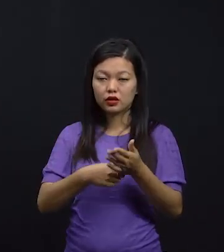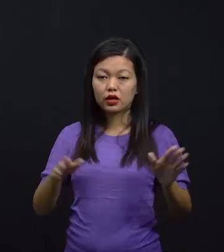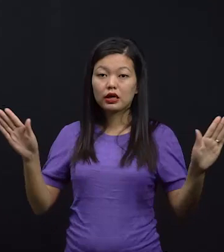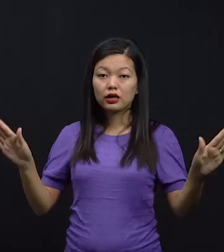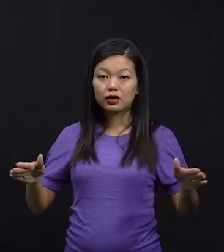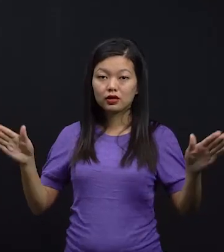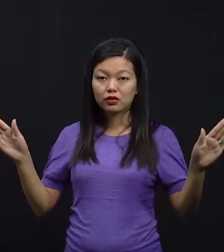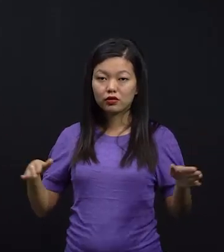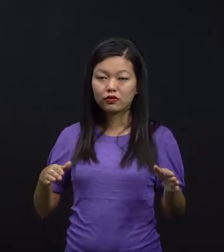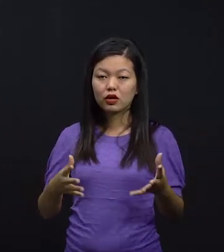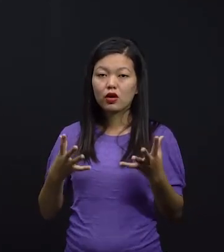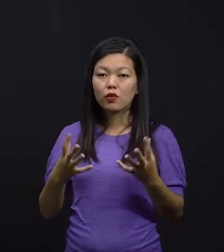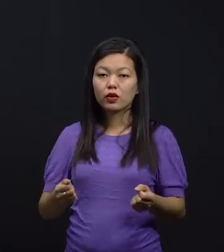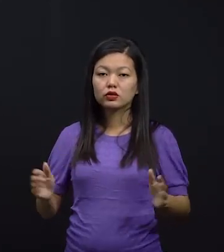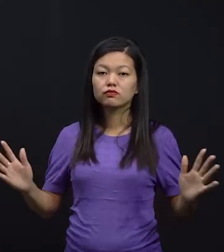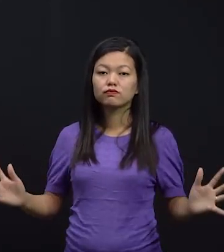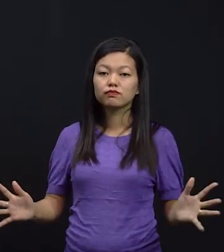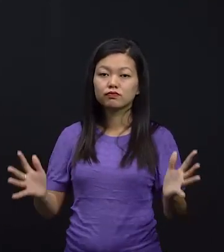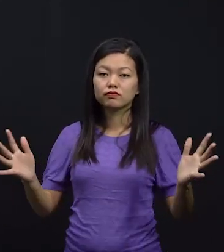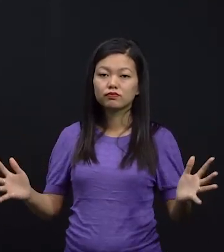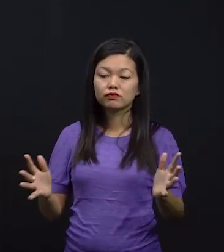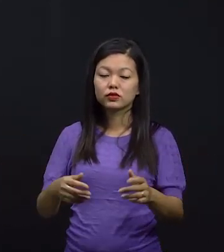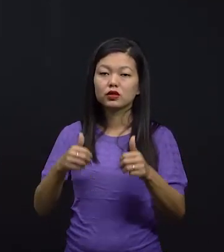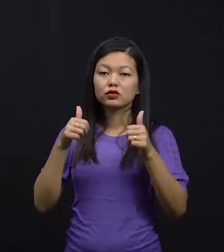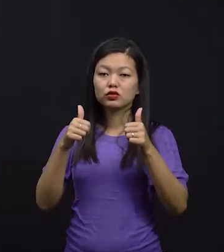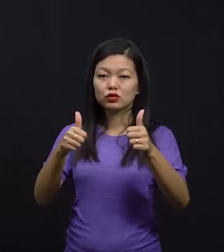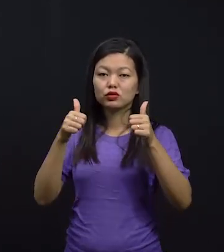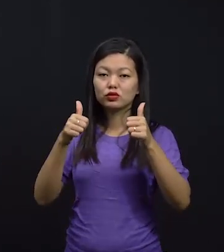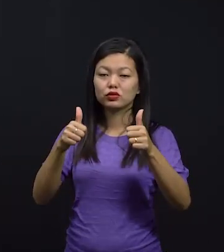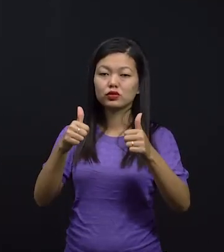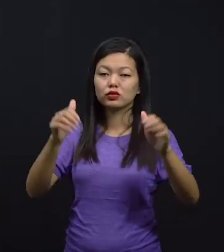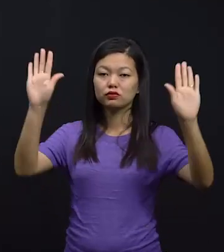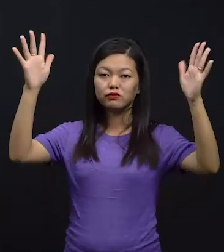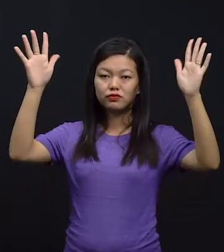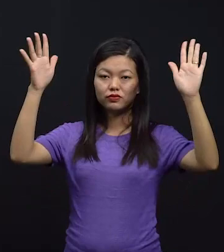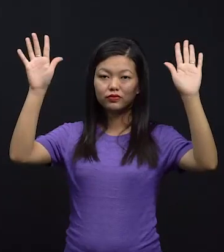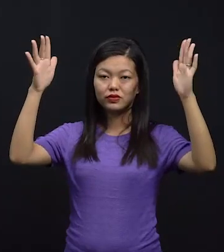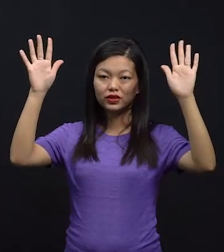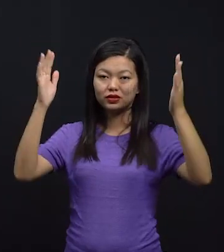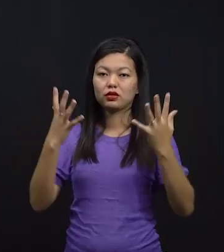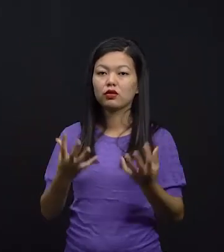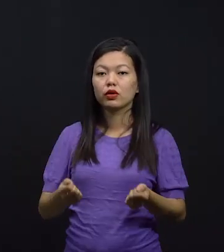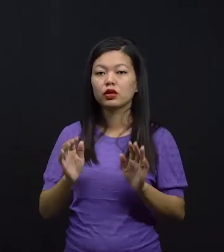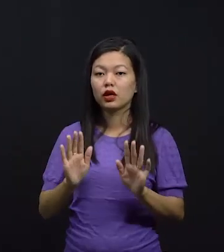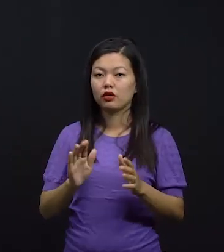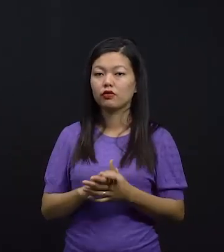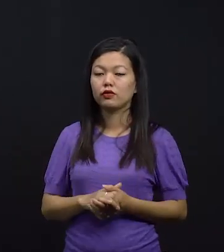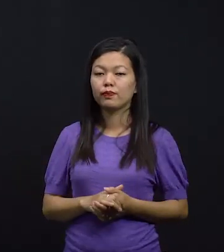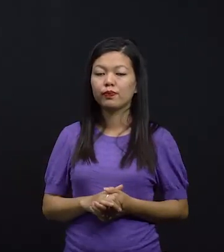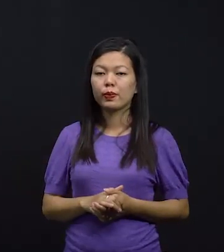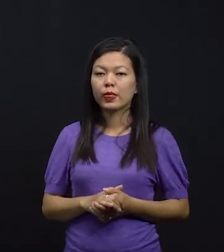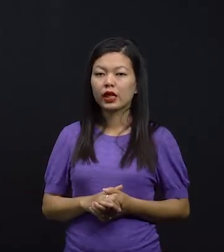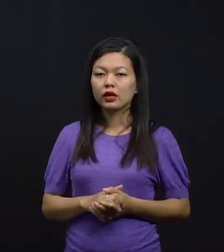the so-called ordinary things around us. And once you learn to do that, you will find that even the simplest of